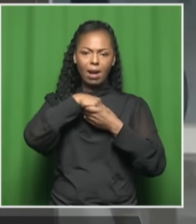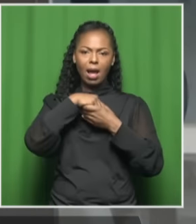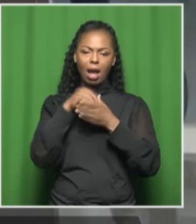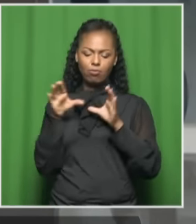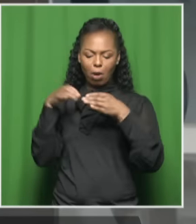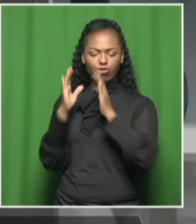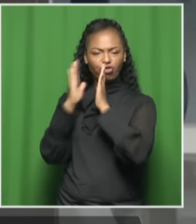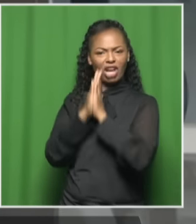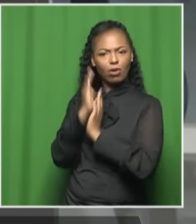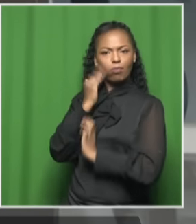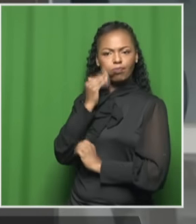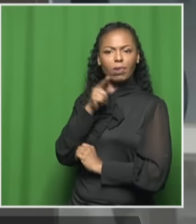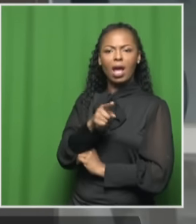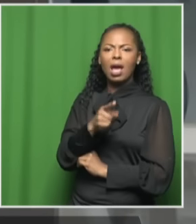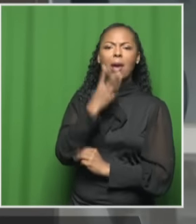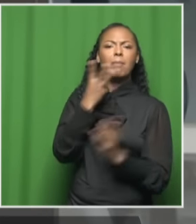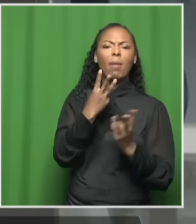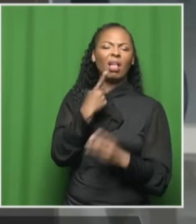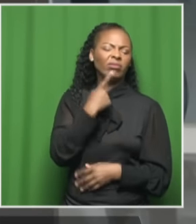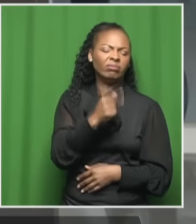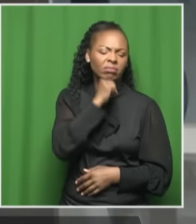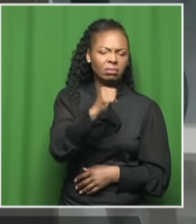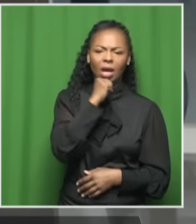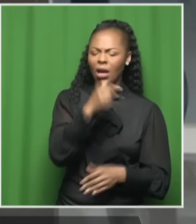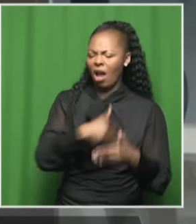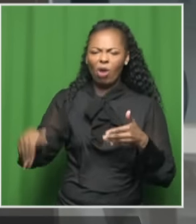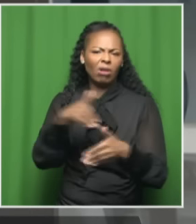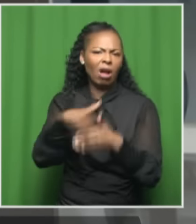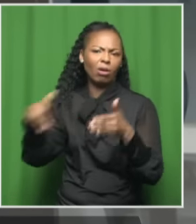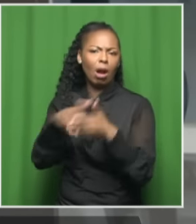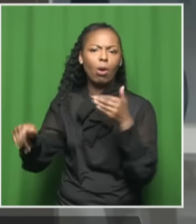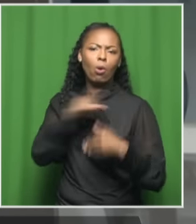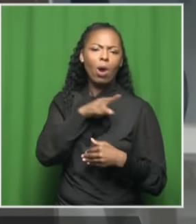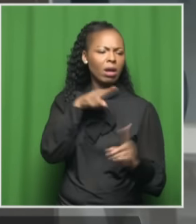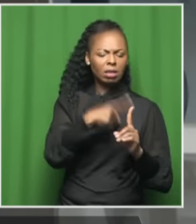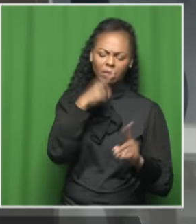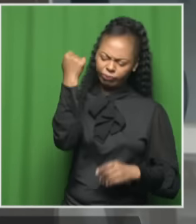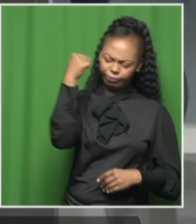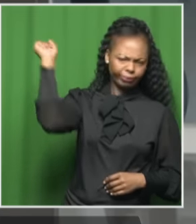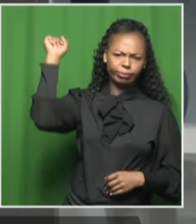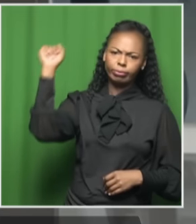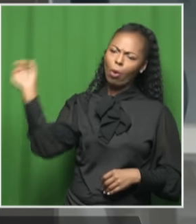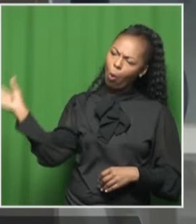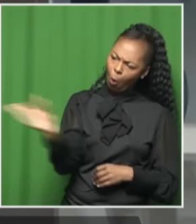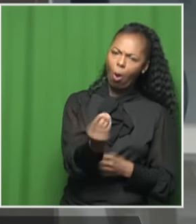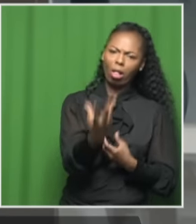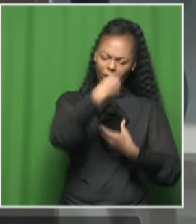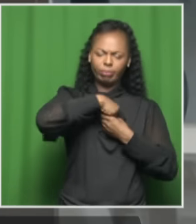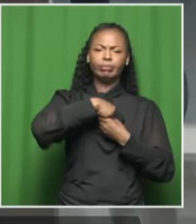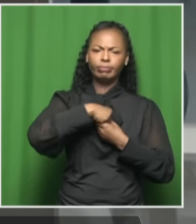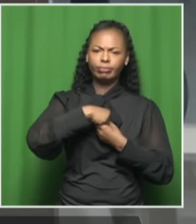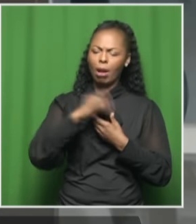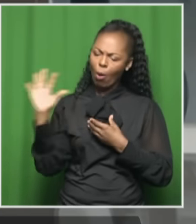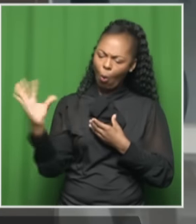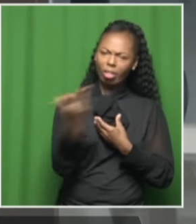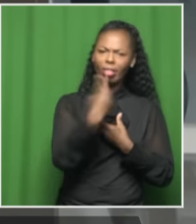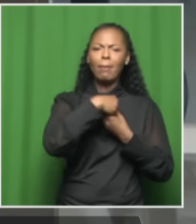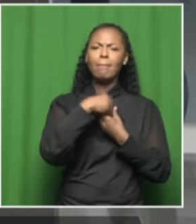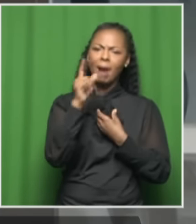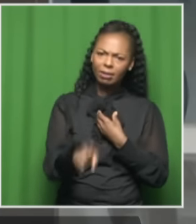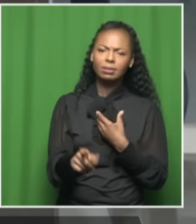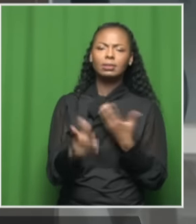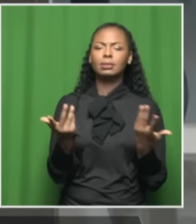church. And those were the givers at the time. So he risked that, but he knew that he had to do it because it's part of what, that was part of his